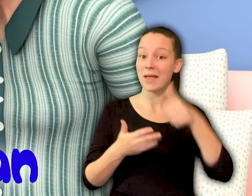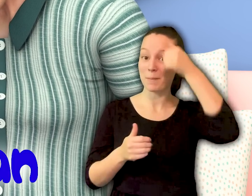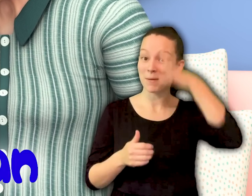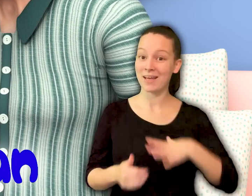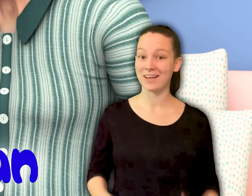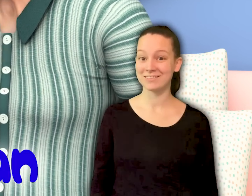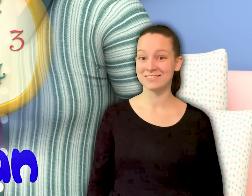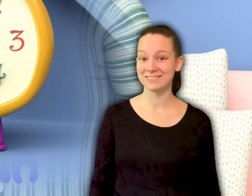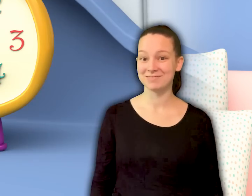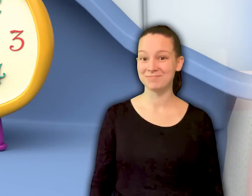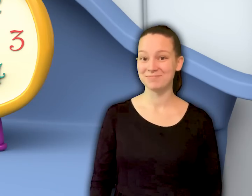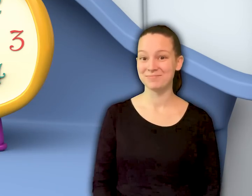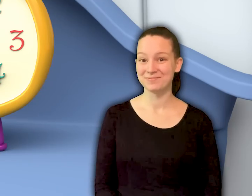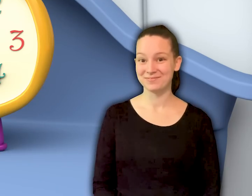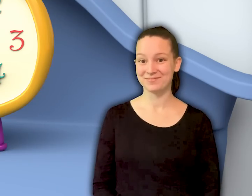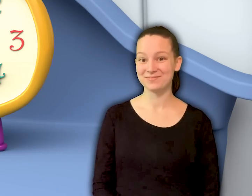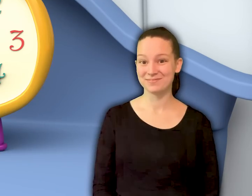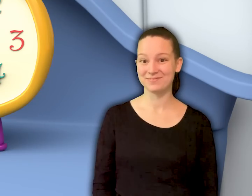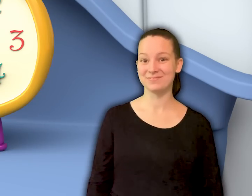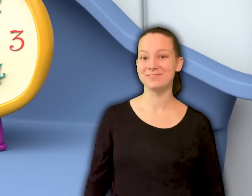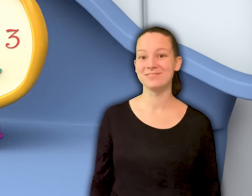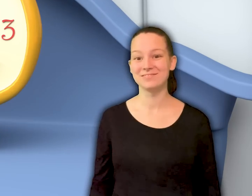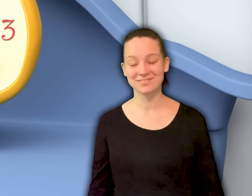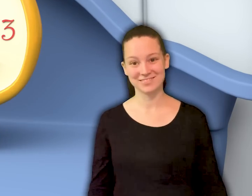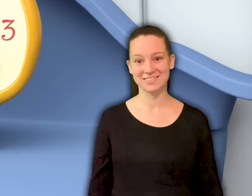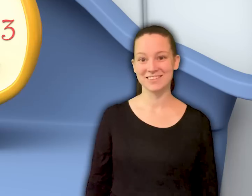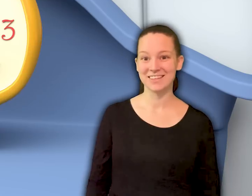the old mailman